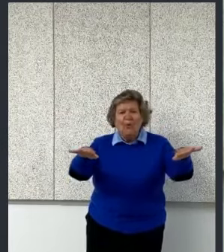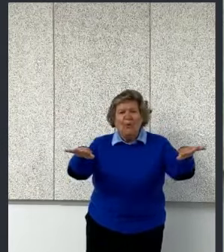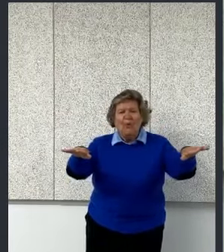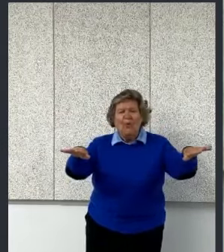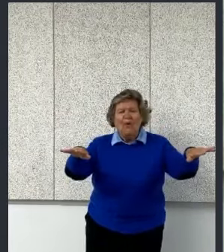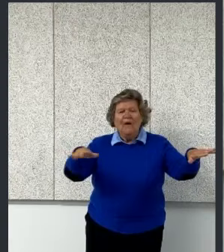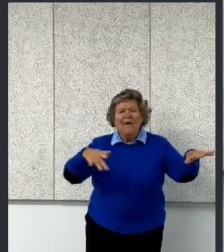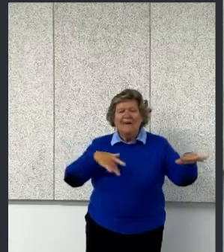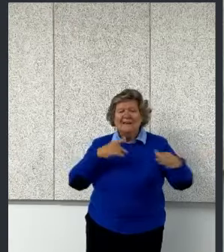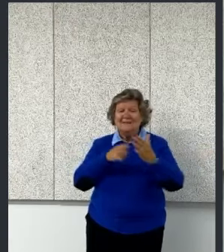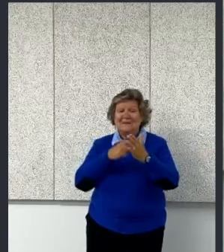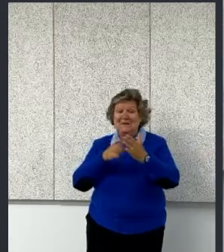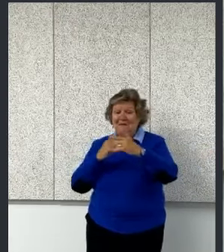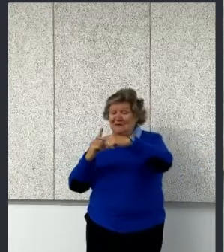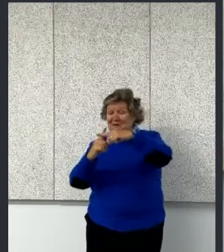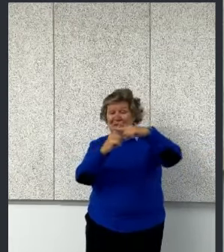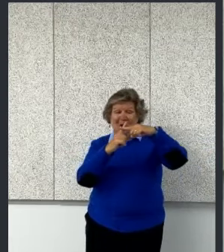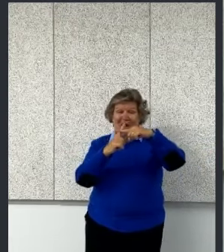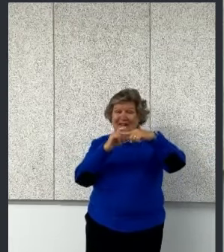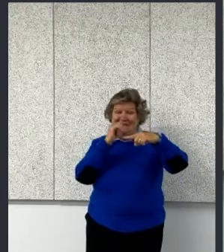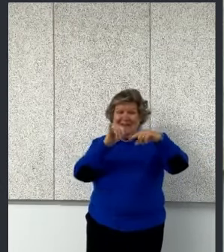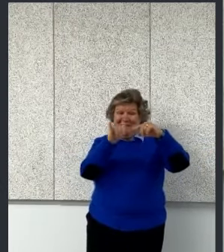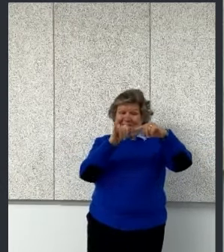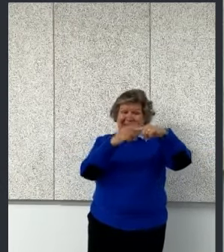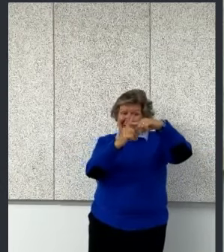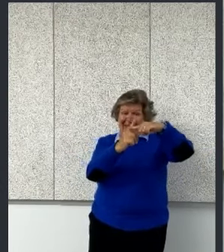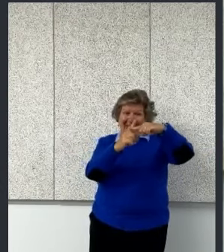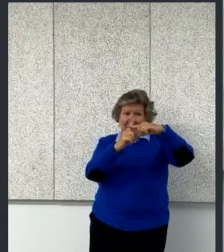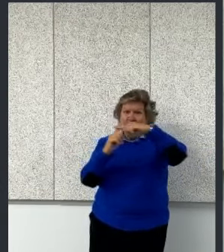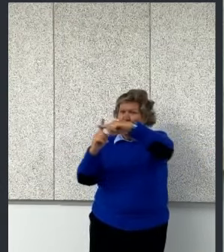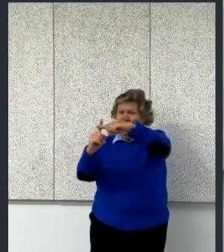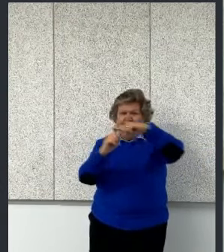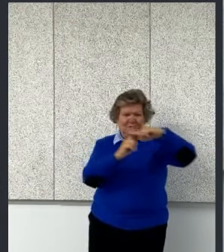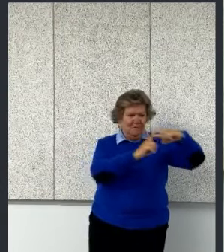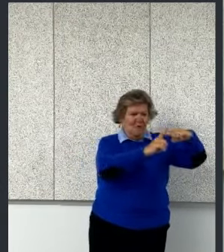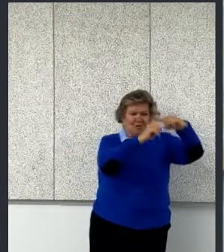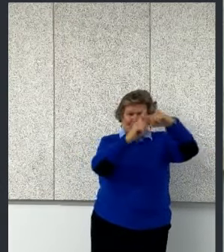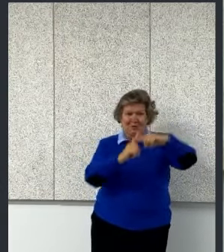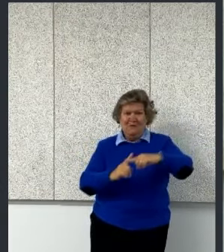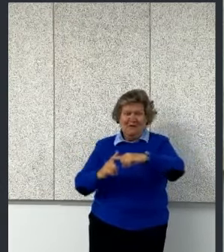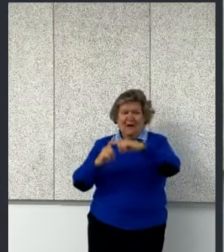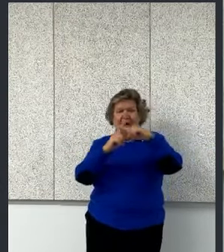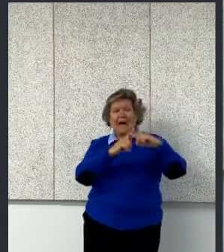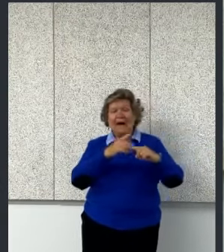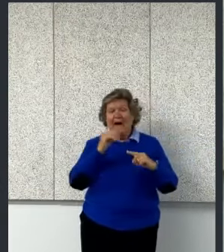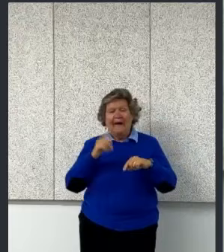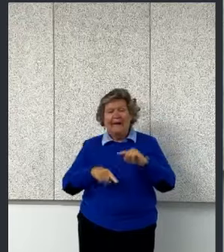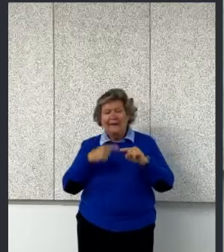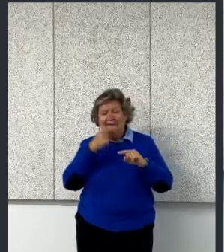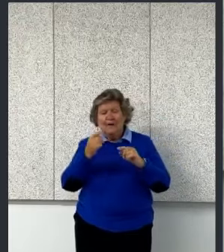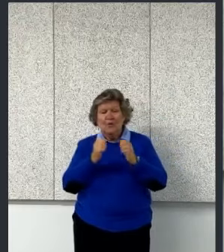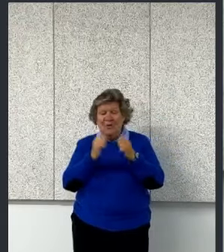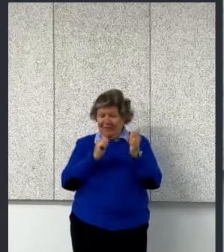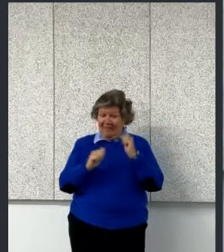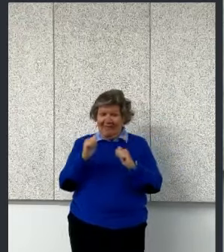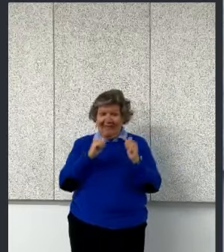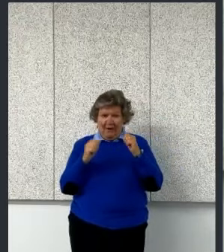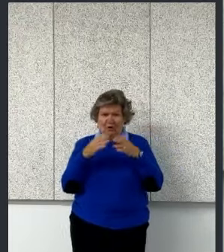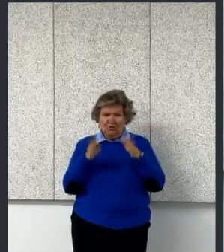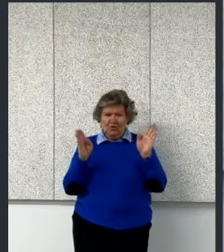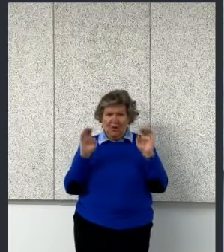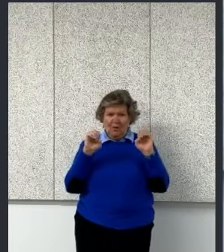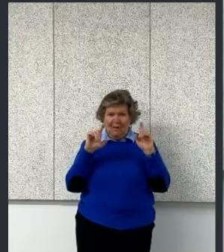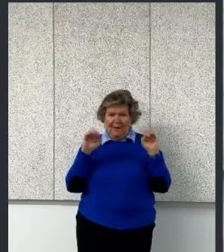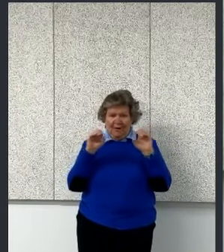a moving target, at least from where I sit right now. I could not tell you, as even with the theater ecosystem, which is that literally